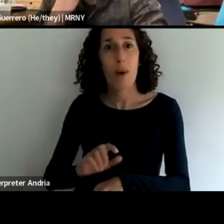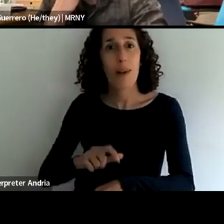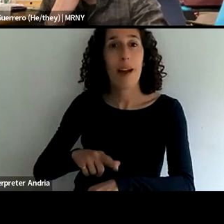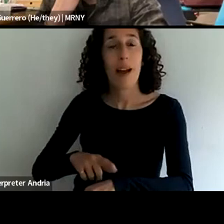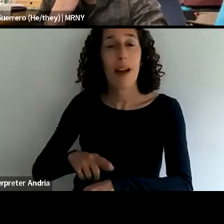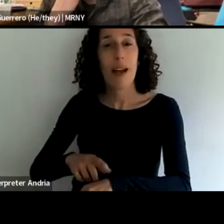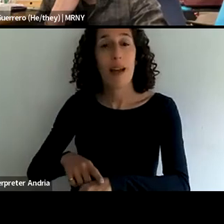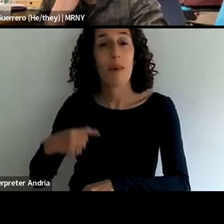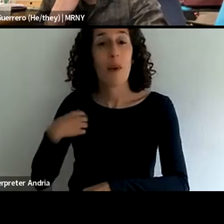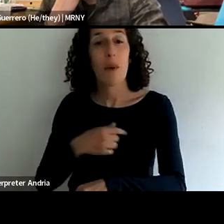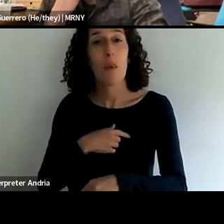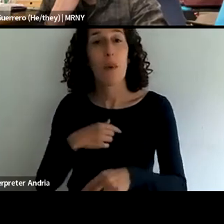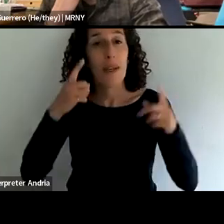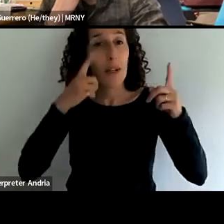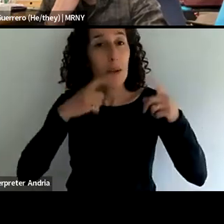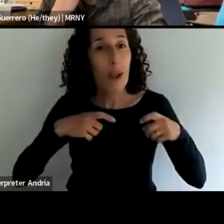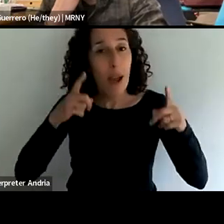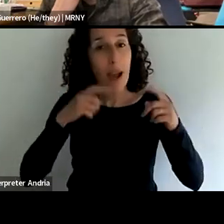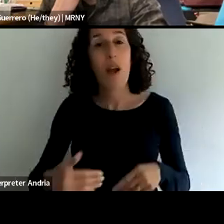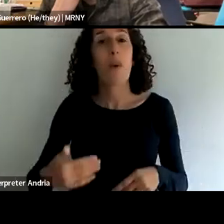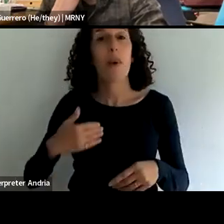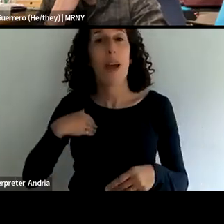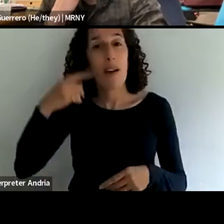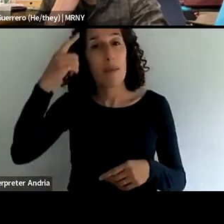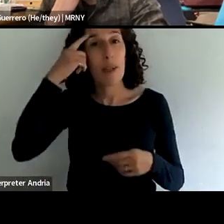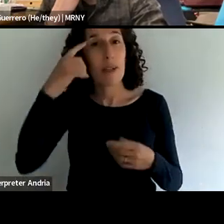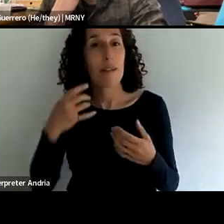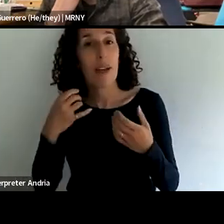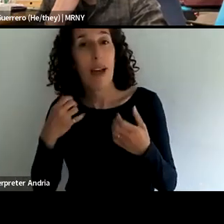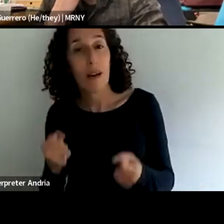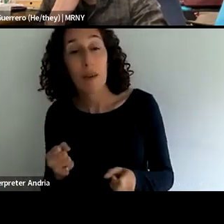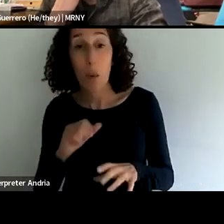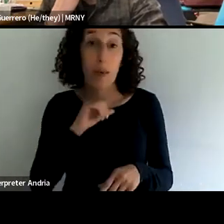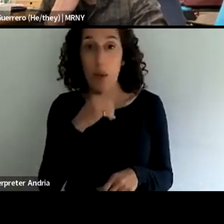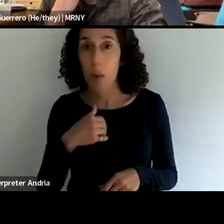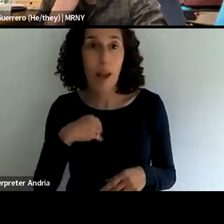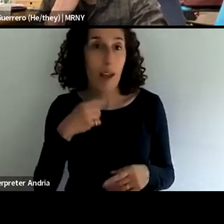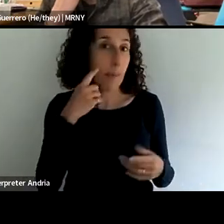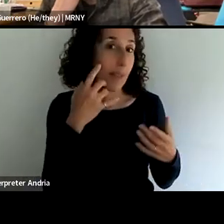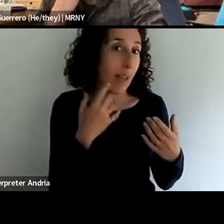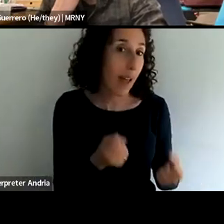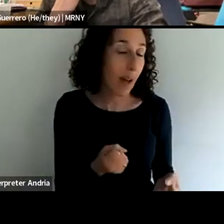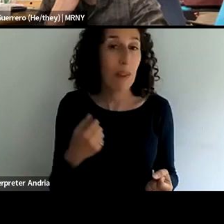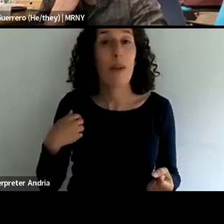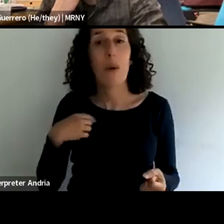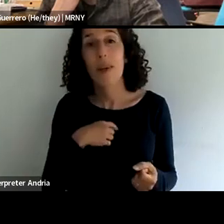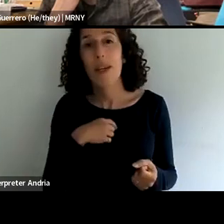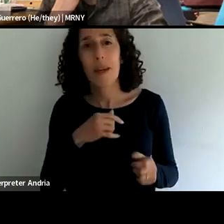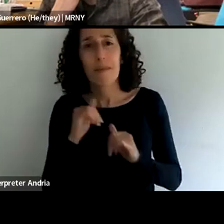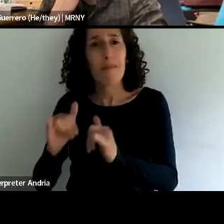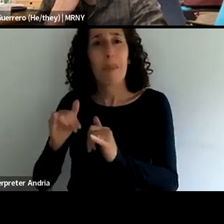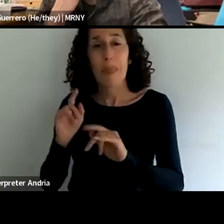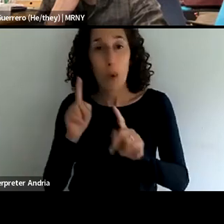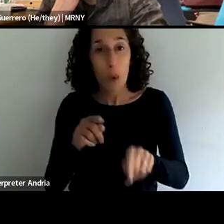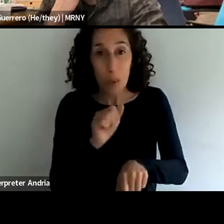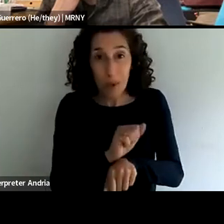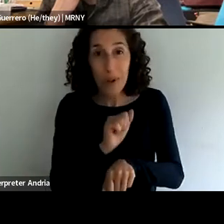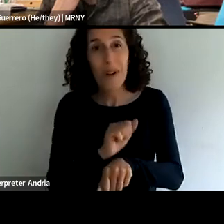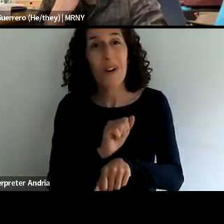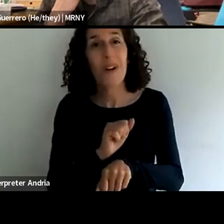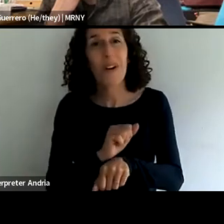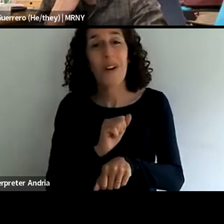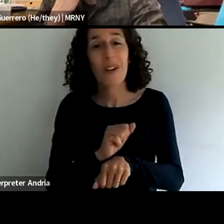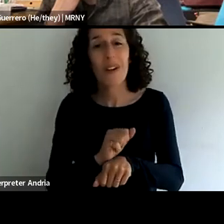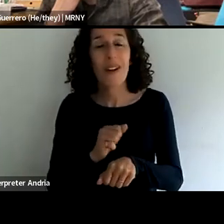we cry, we have mental health stuff, we don't have mental health stuff, we, you know, go to work, we, I